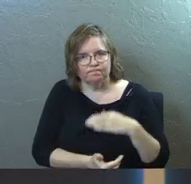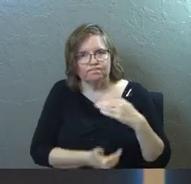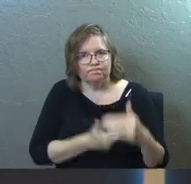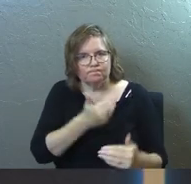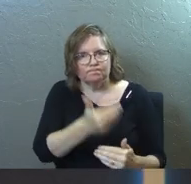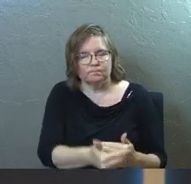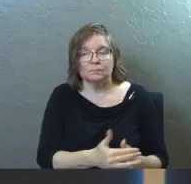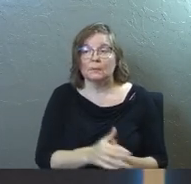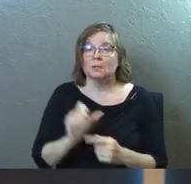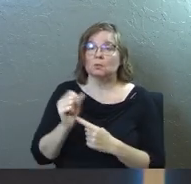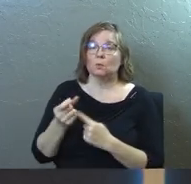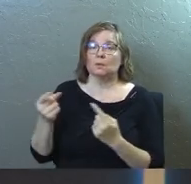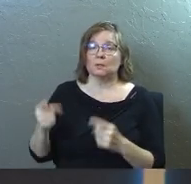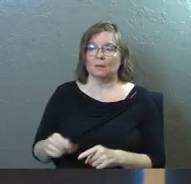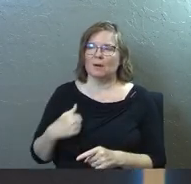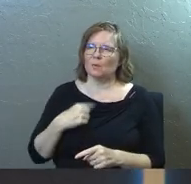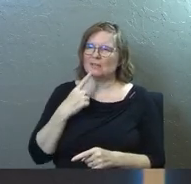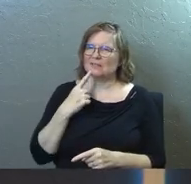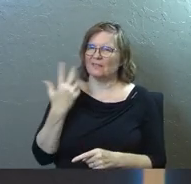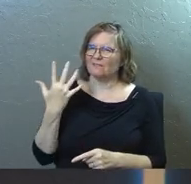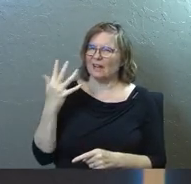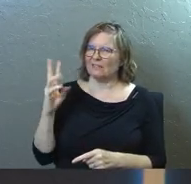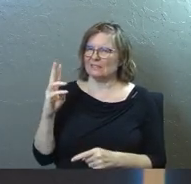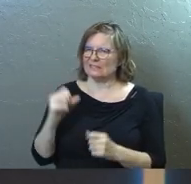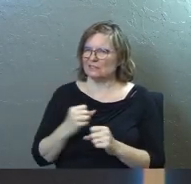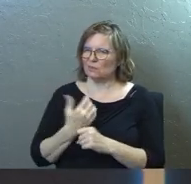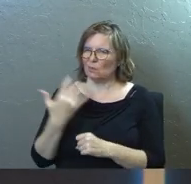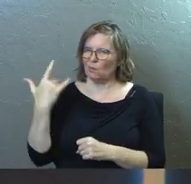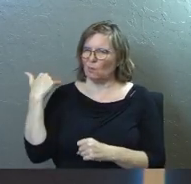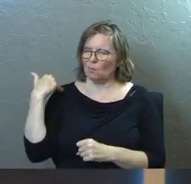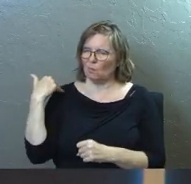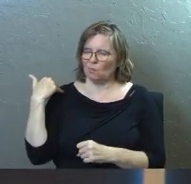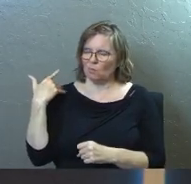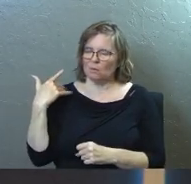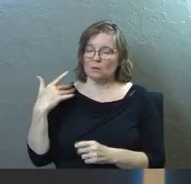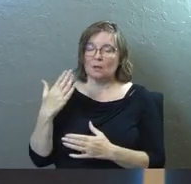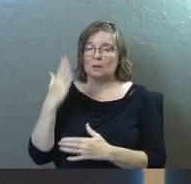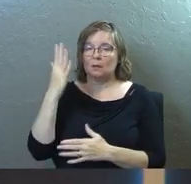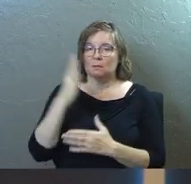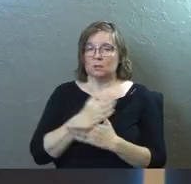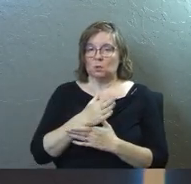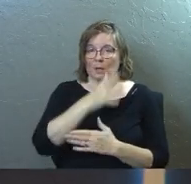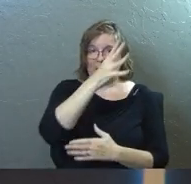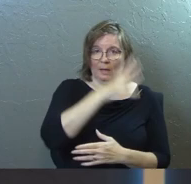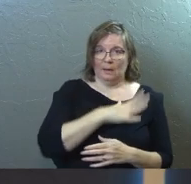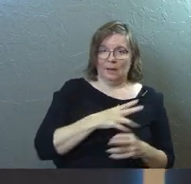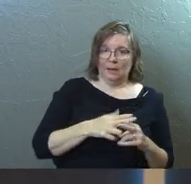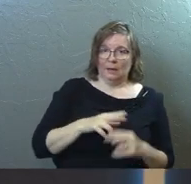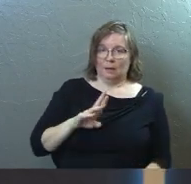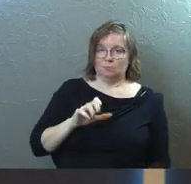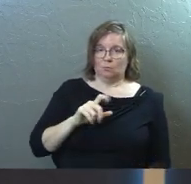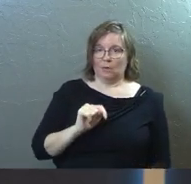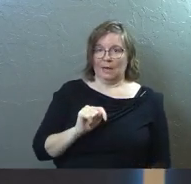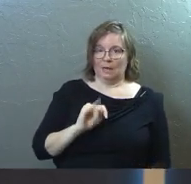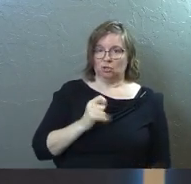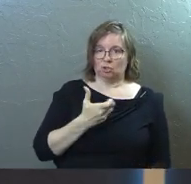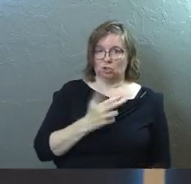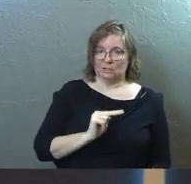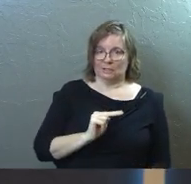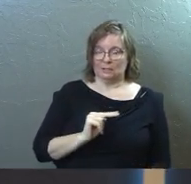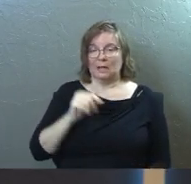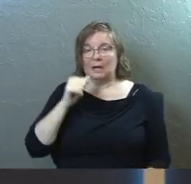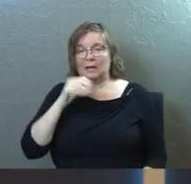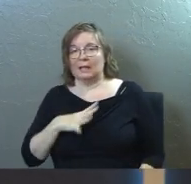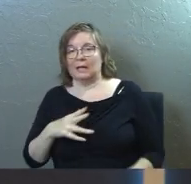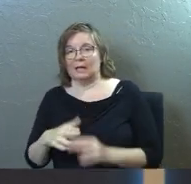there's a situation that happened, I want to say like 5 or 6 years ago. It was a while back, between a man named Brant Jean and a lady named Amber